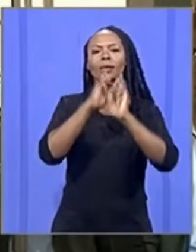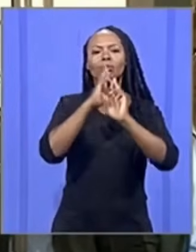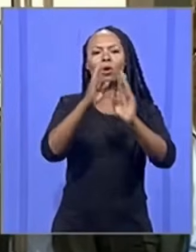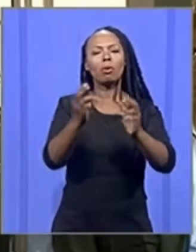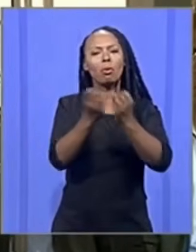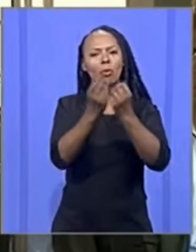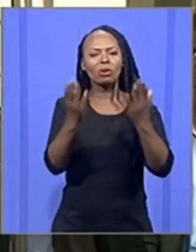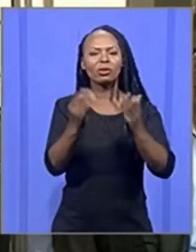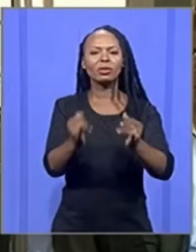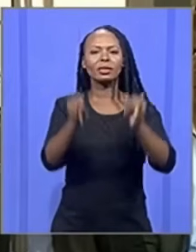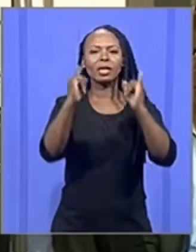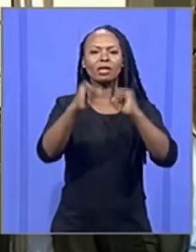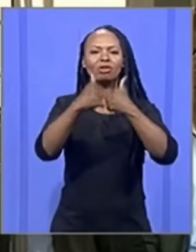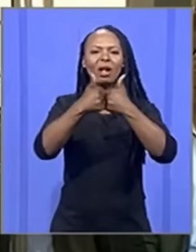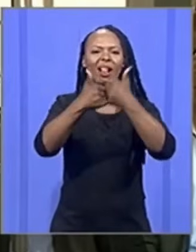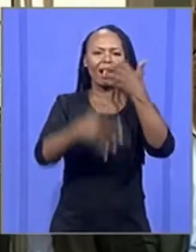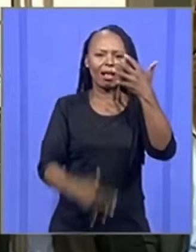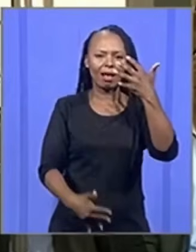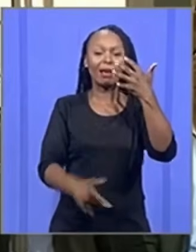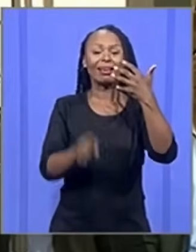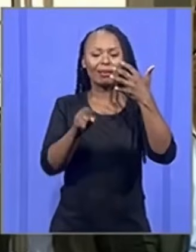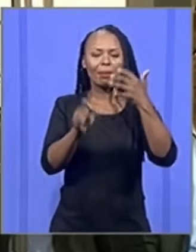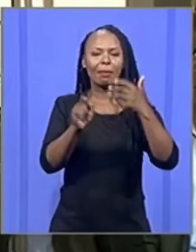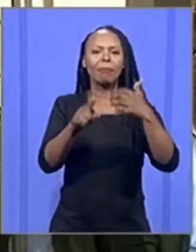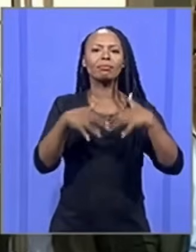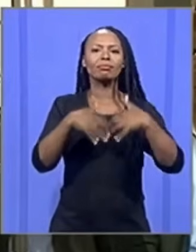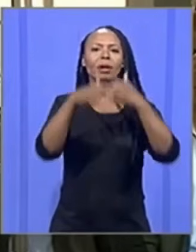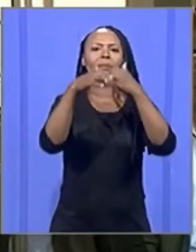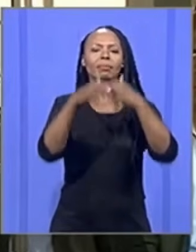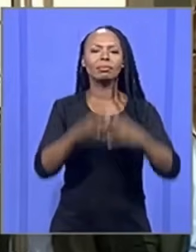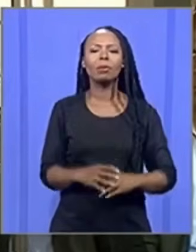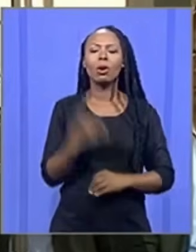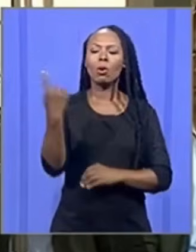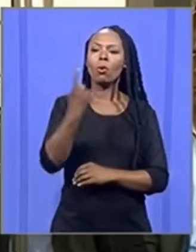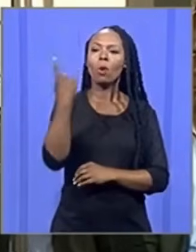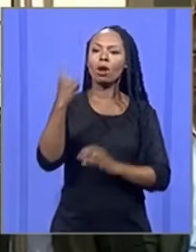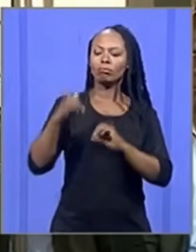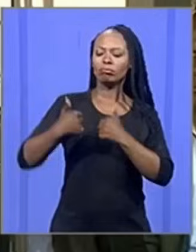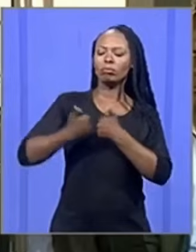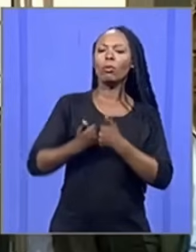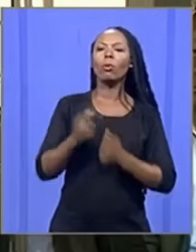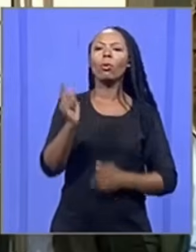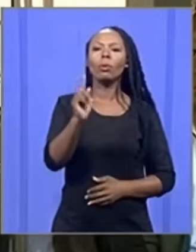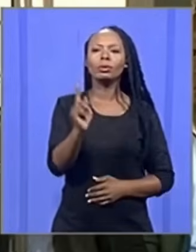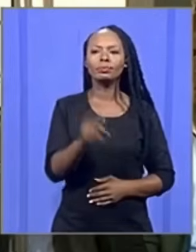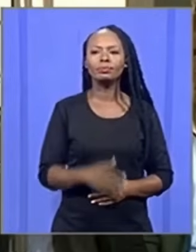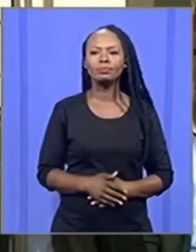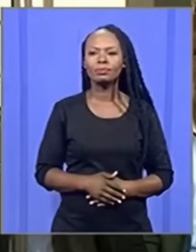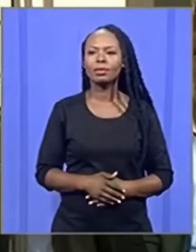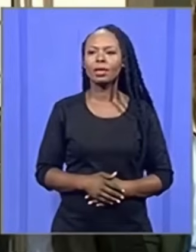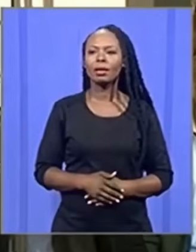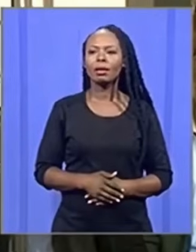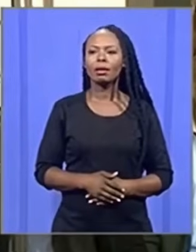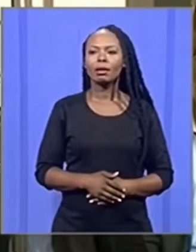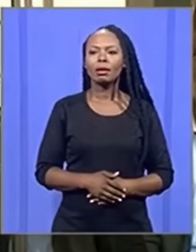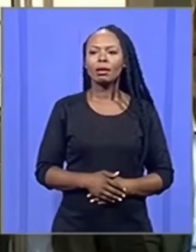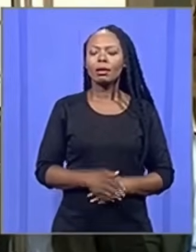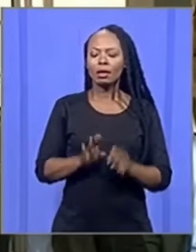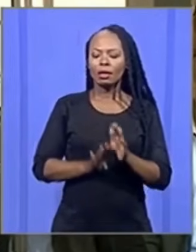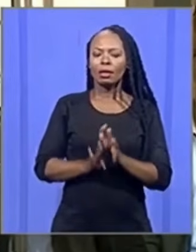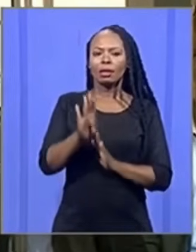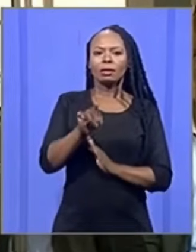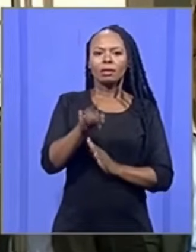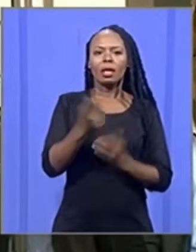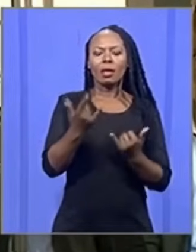of serious challenges. One of these challenges is the increase in the